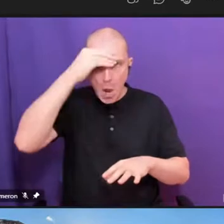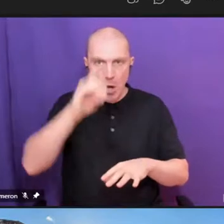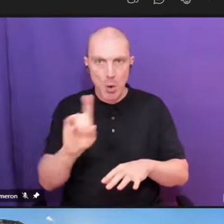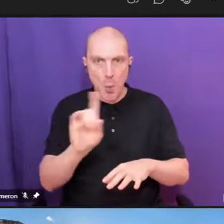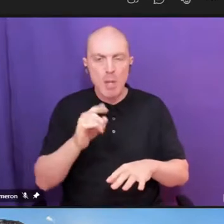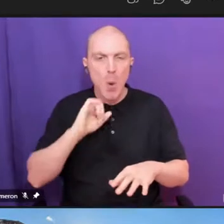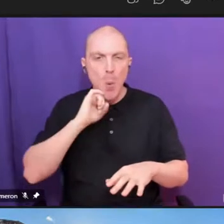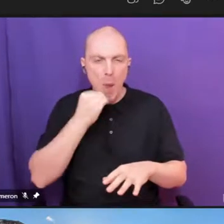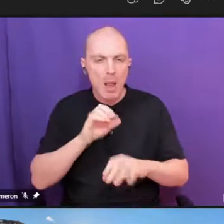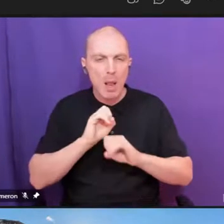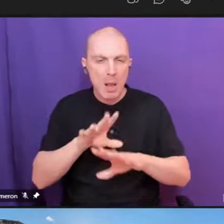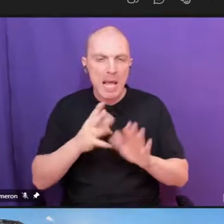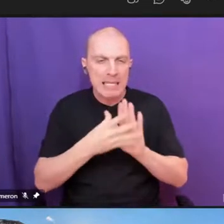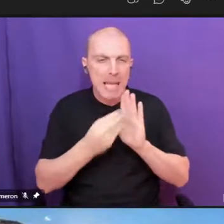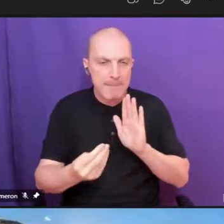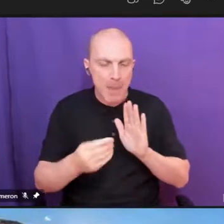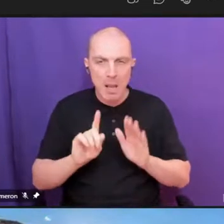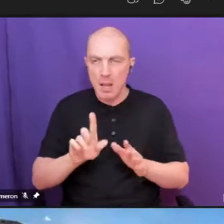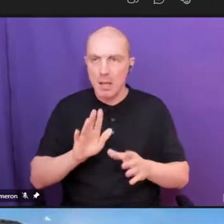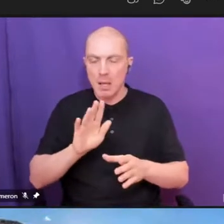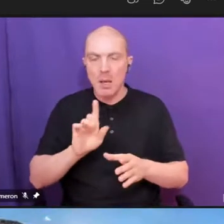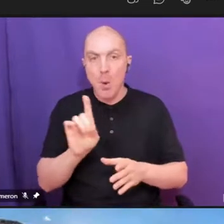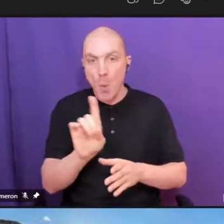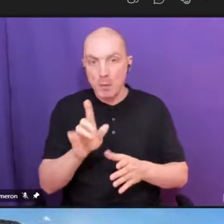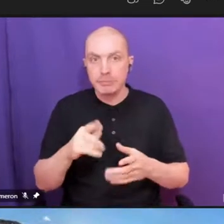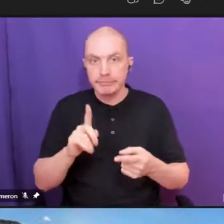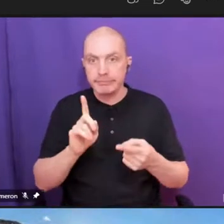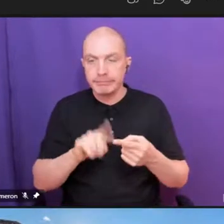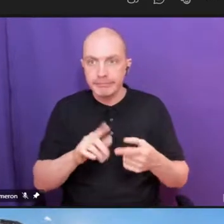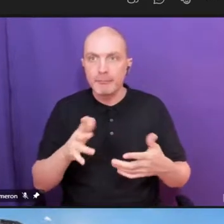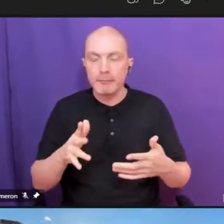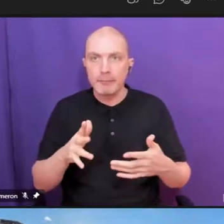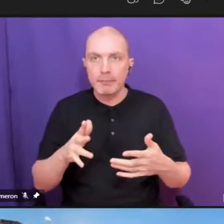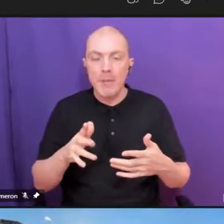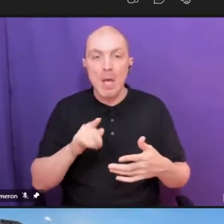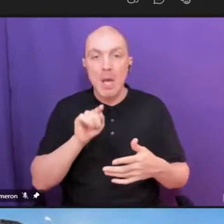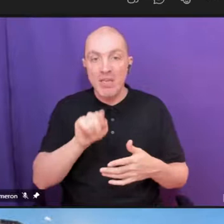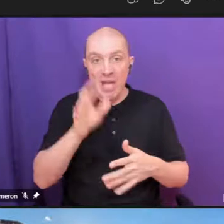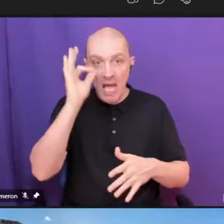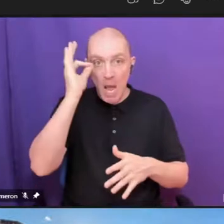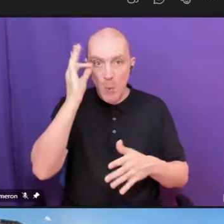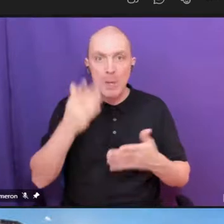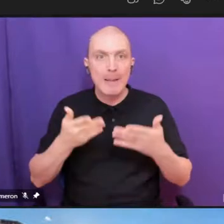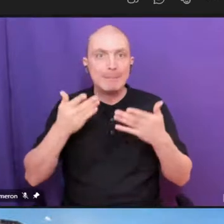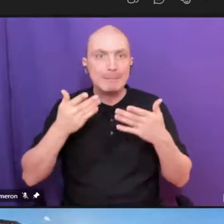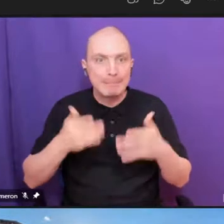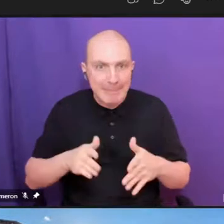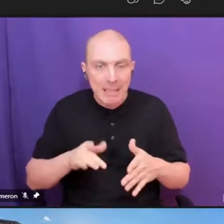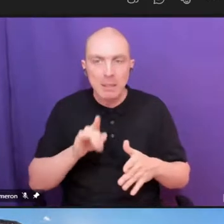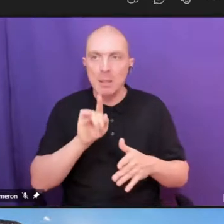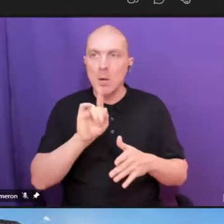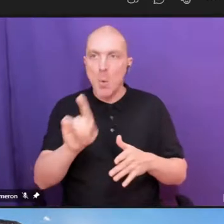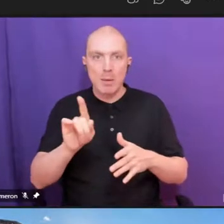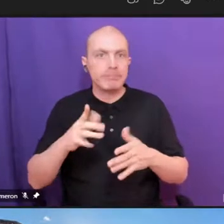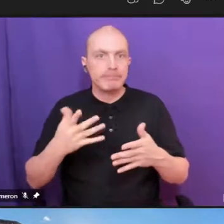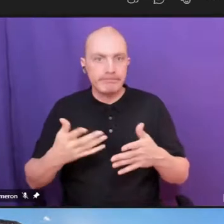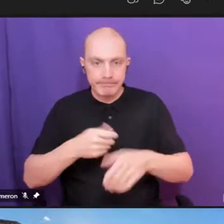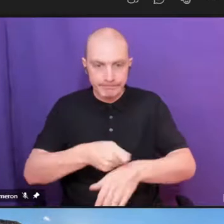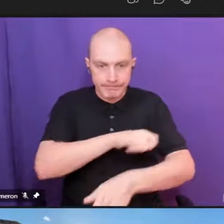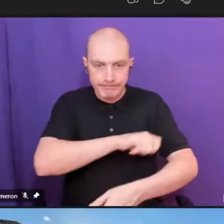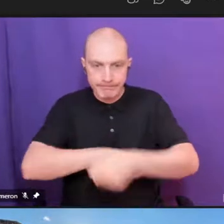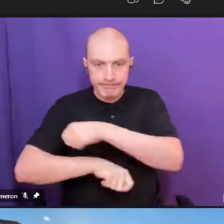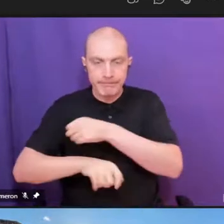them. They include the fact, again, not a surprise to you, that councils have been at the centre of the response to the pandemic, and